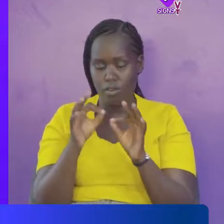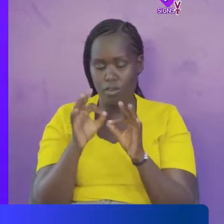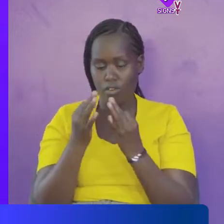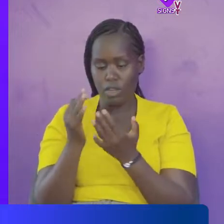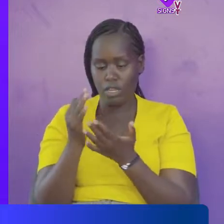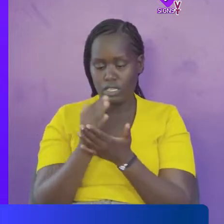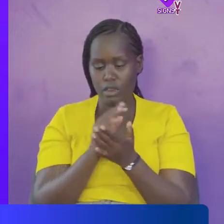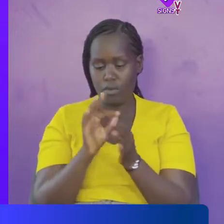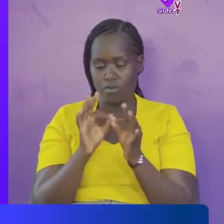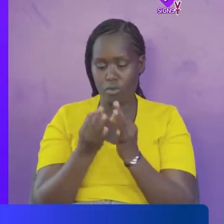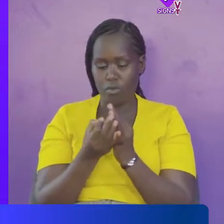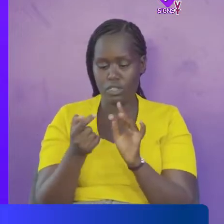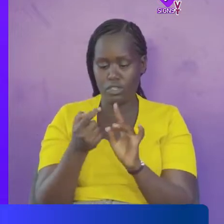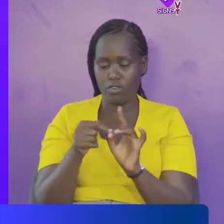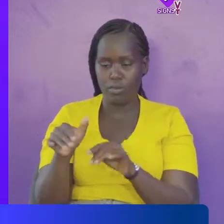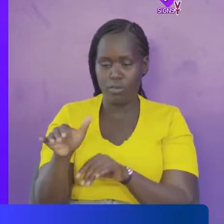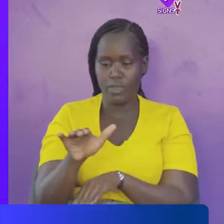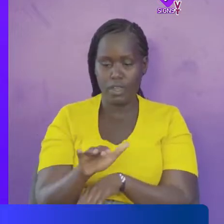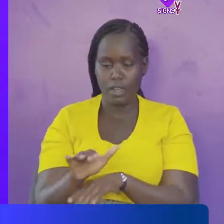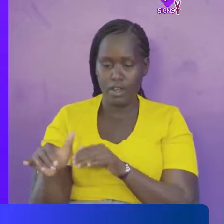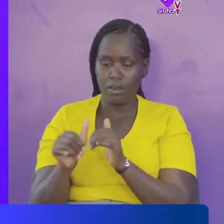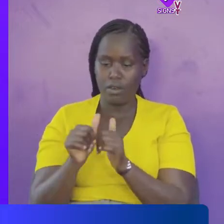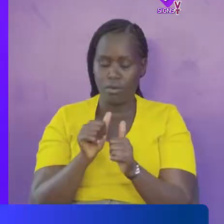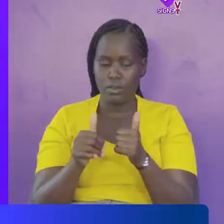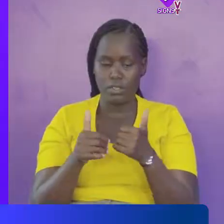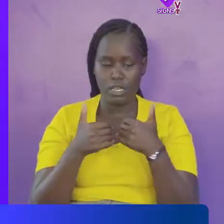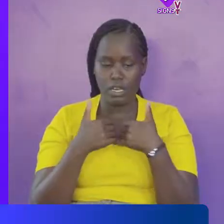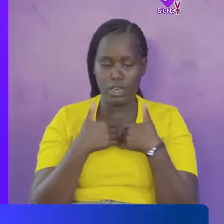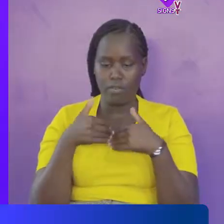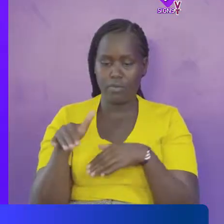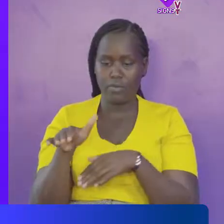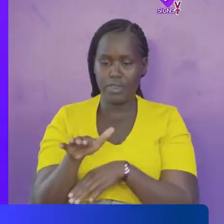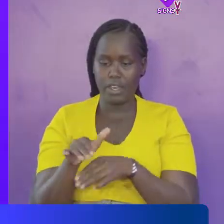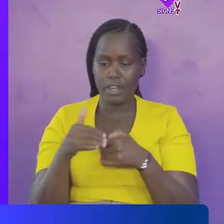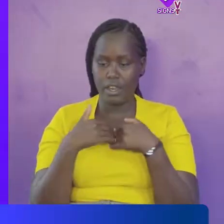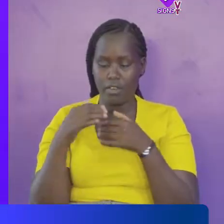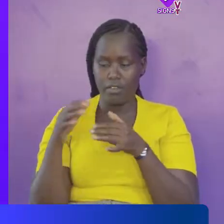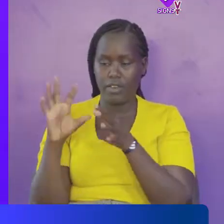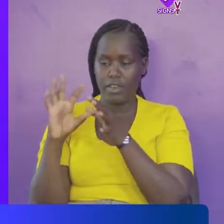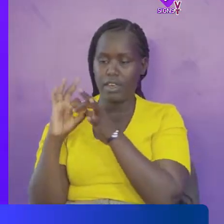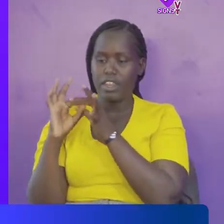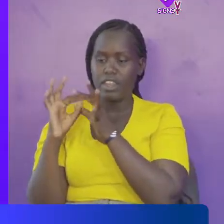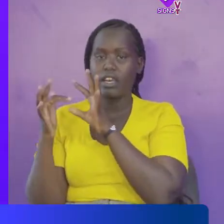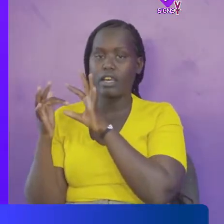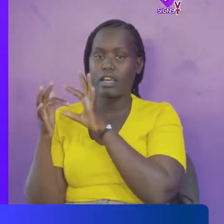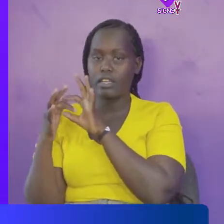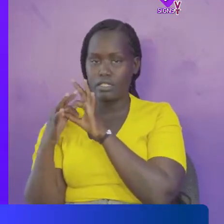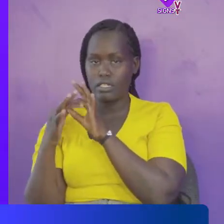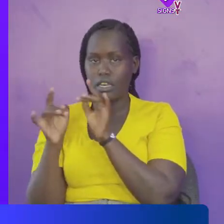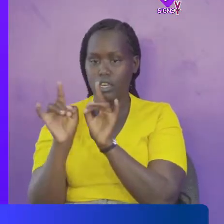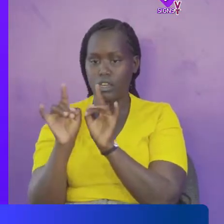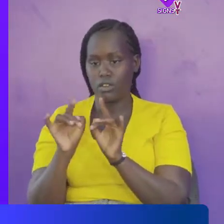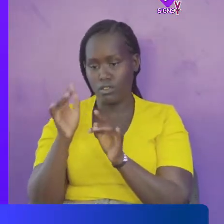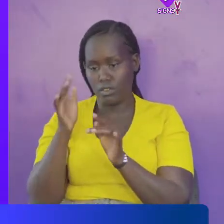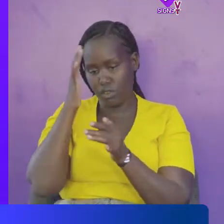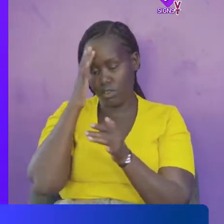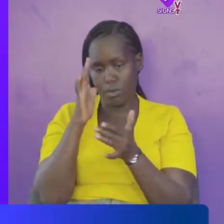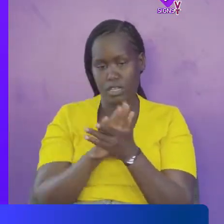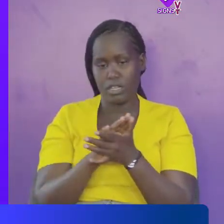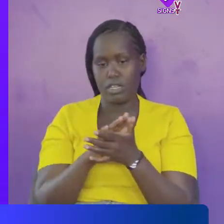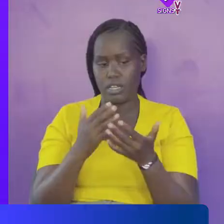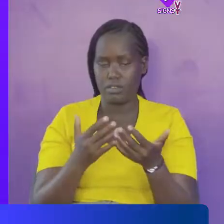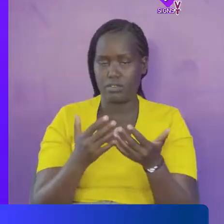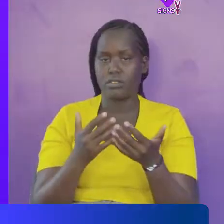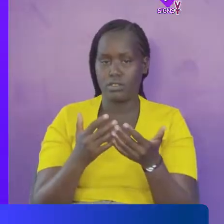comes from an area, right? And they have that area, they have the culture of the Luhyas, their beliefs or whatever. Culture and beliefs of yes. the